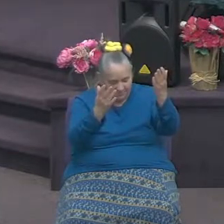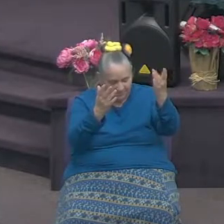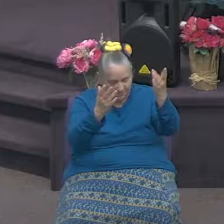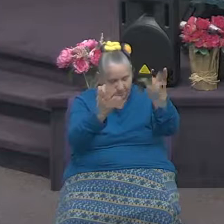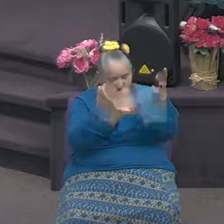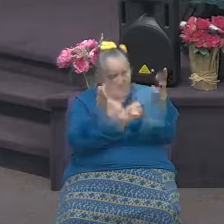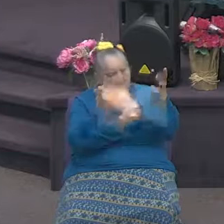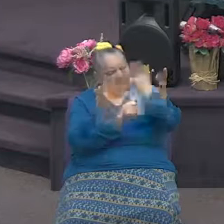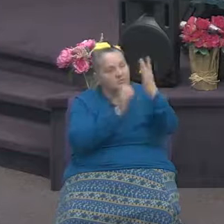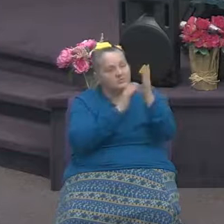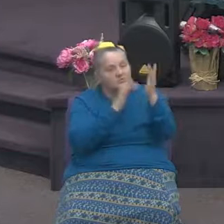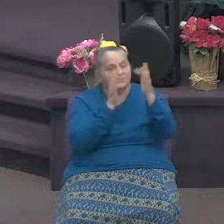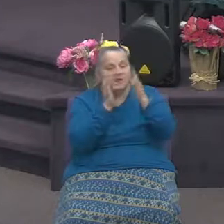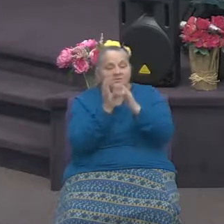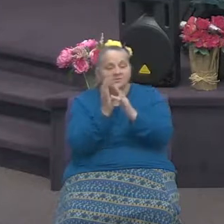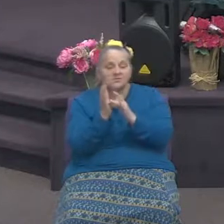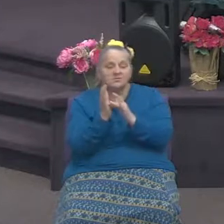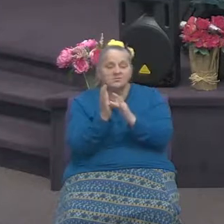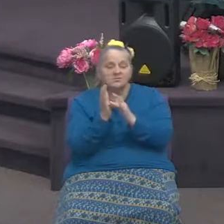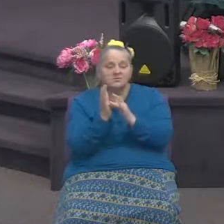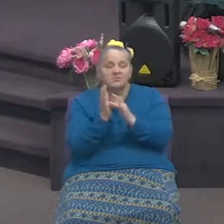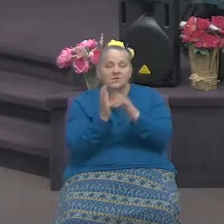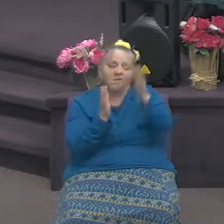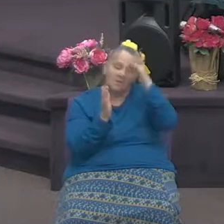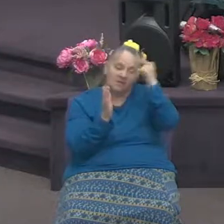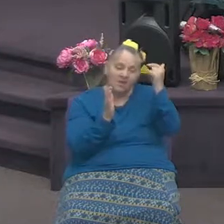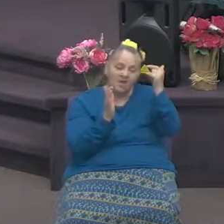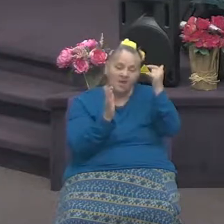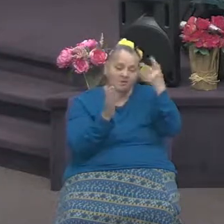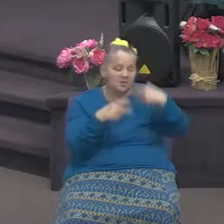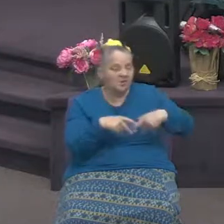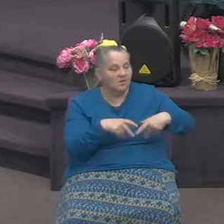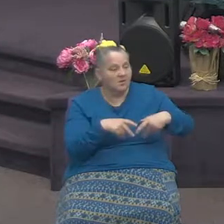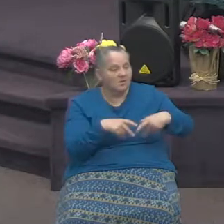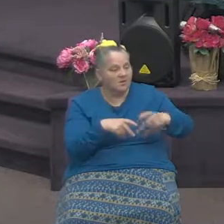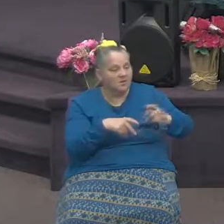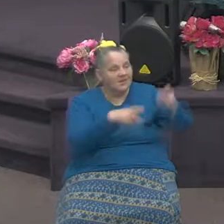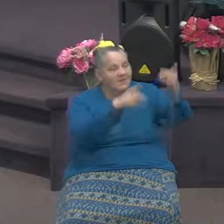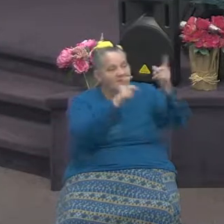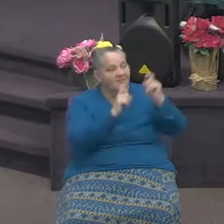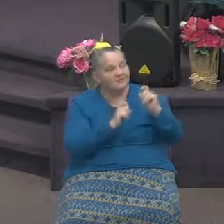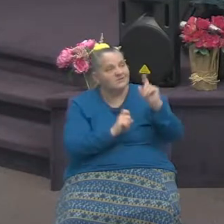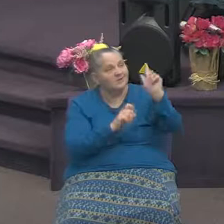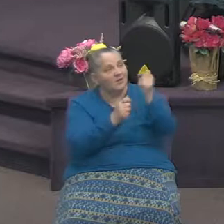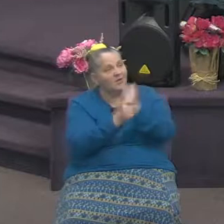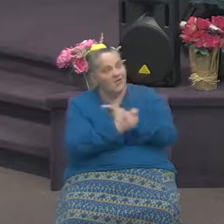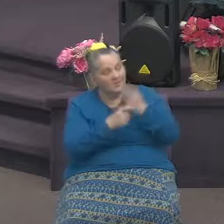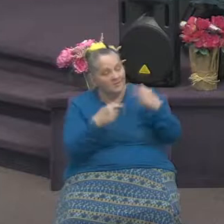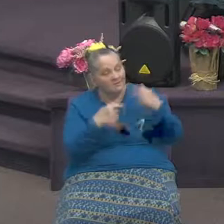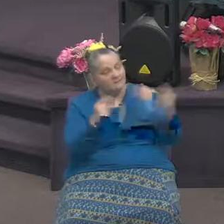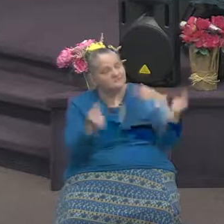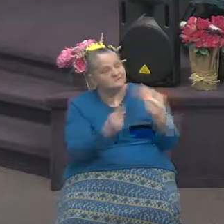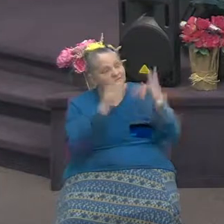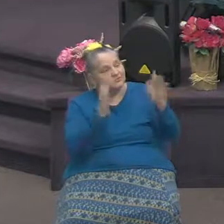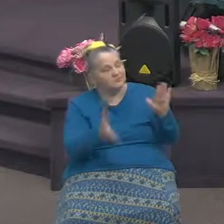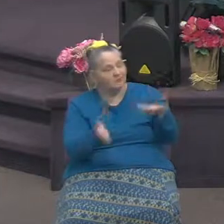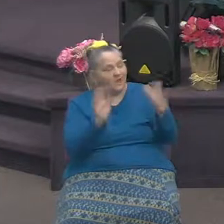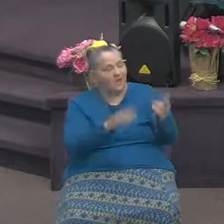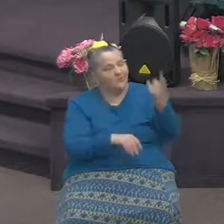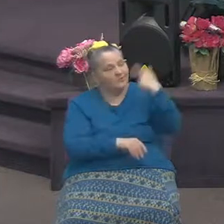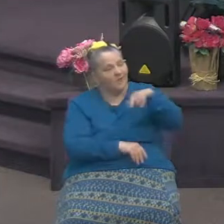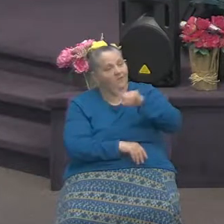We love you, Jesus, because you committed your love toward us, and while we were yet sinners, you died on the cross for our